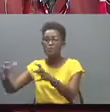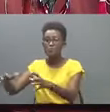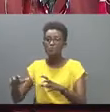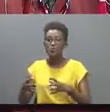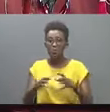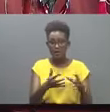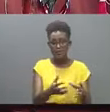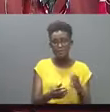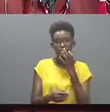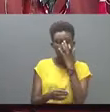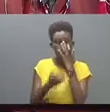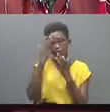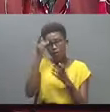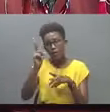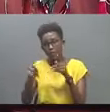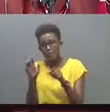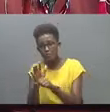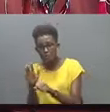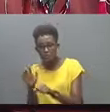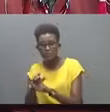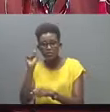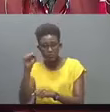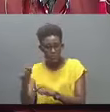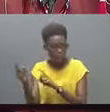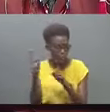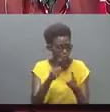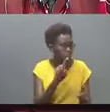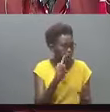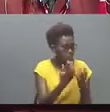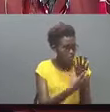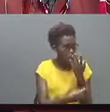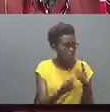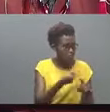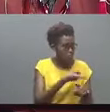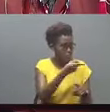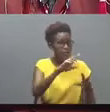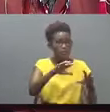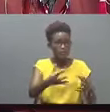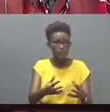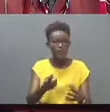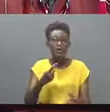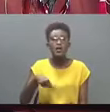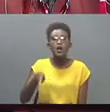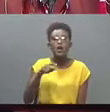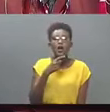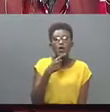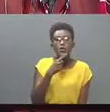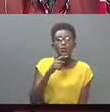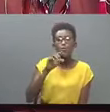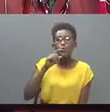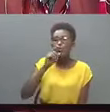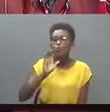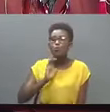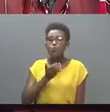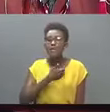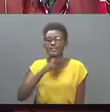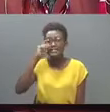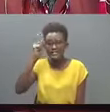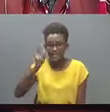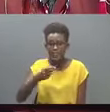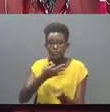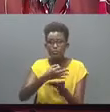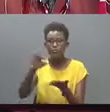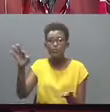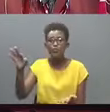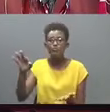that community. Abantu benshi bagiye baza bakareba ko gace. What I'm saying is that we need spiritual warfare in our communities. No